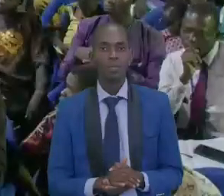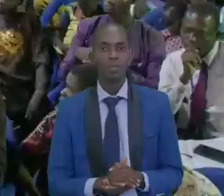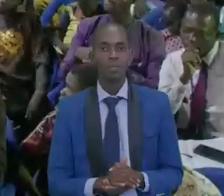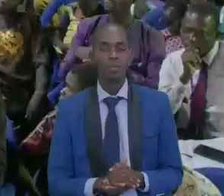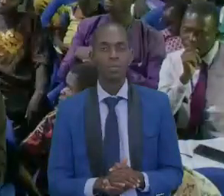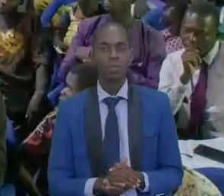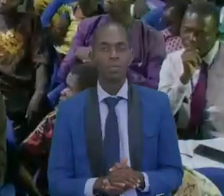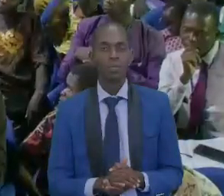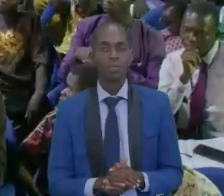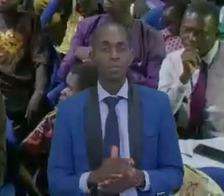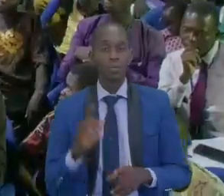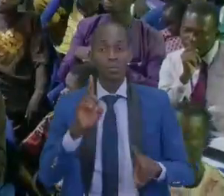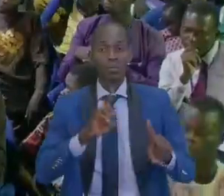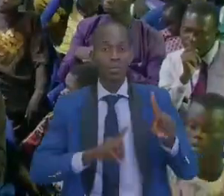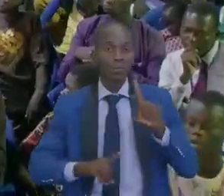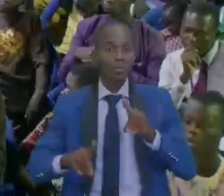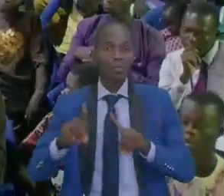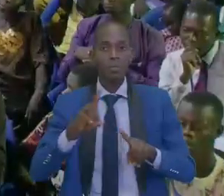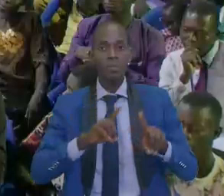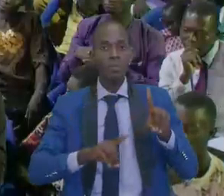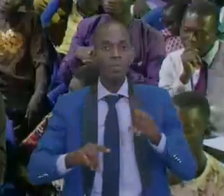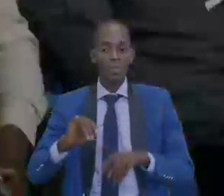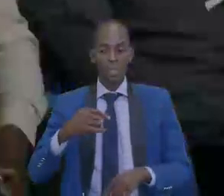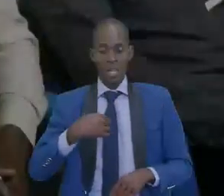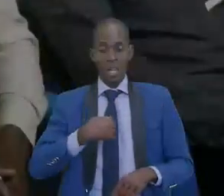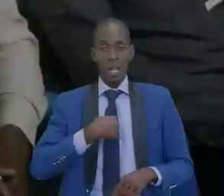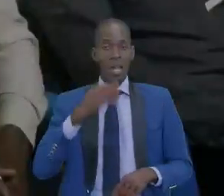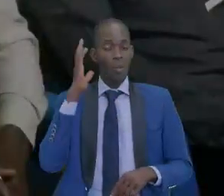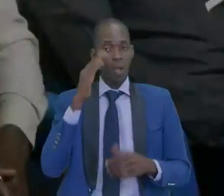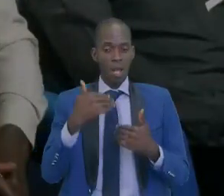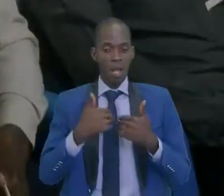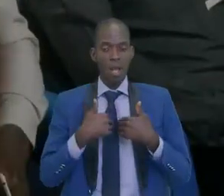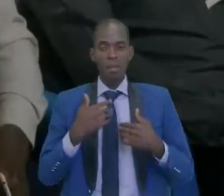I will have the joy of salvation.